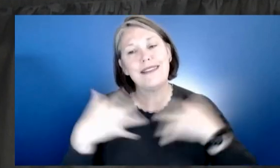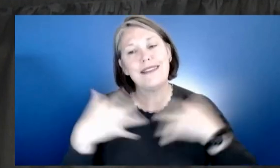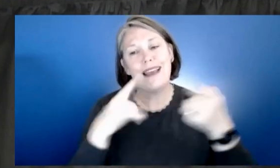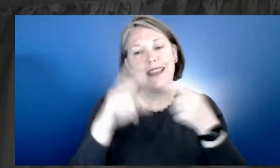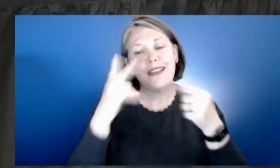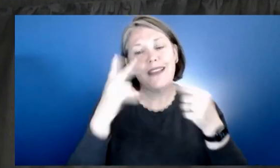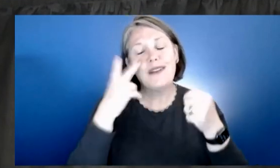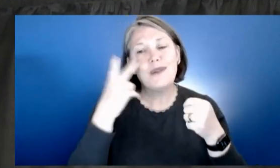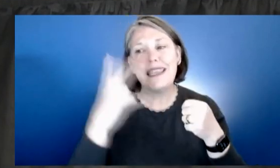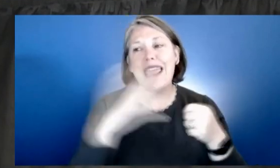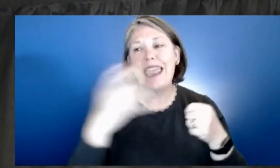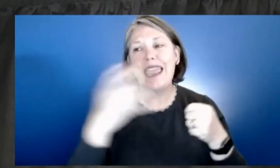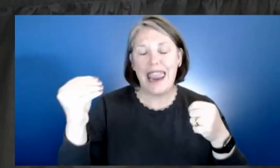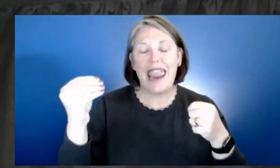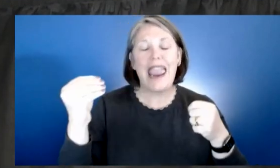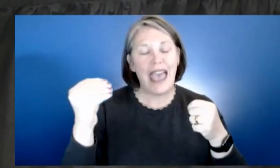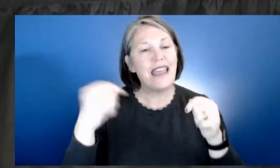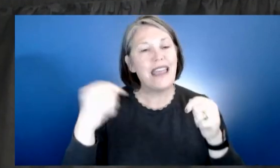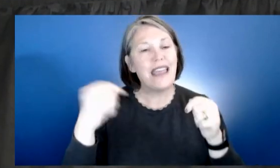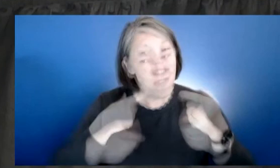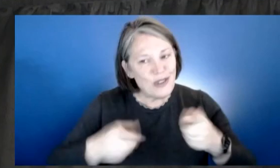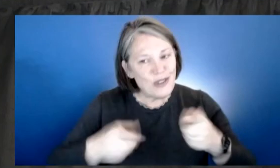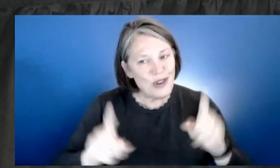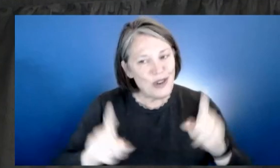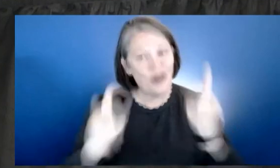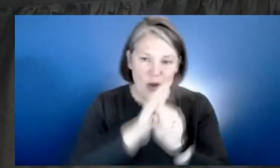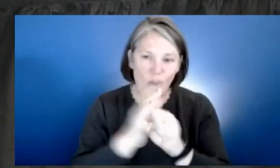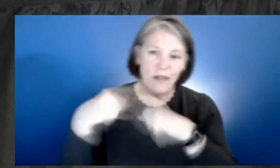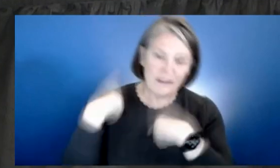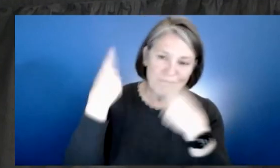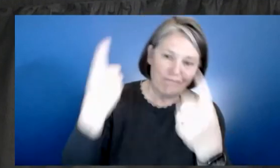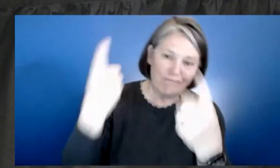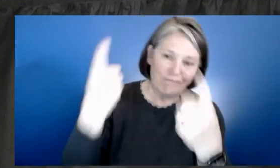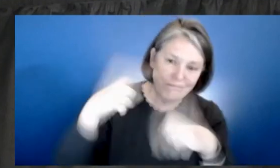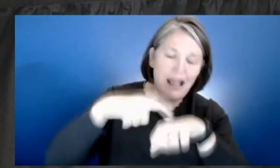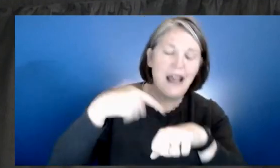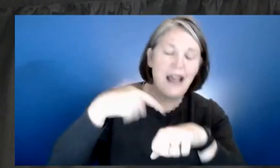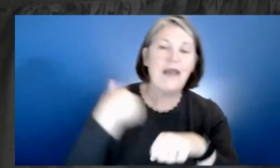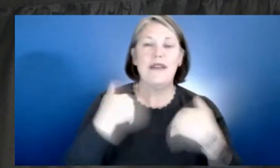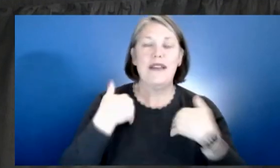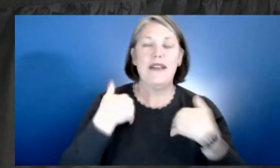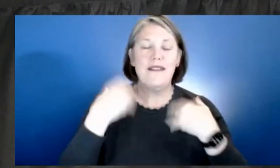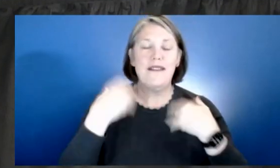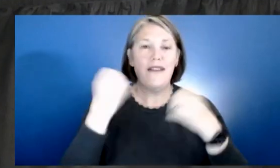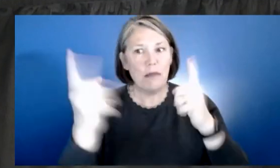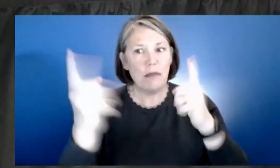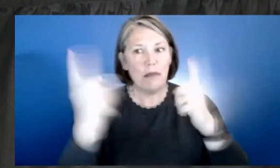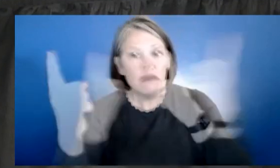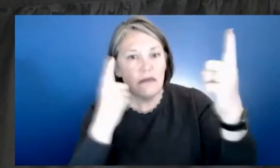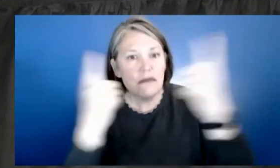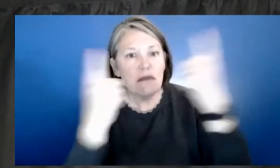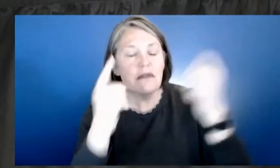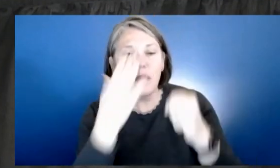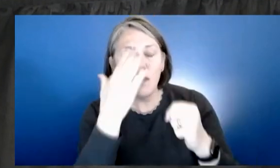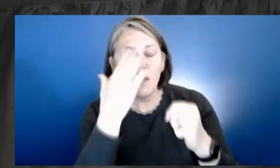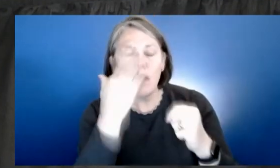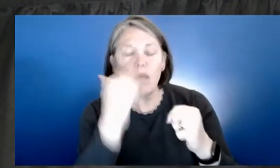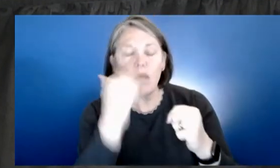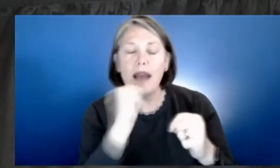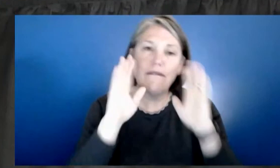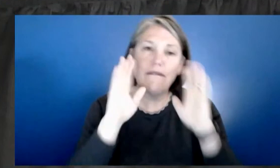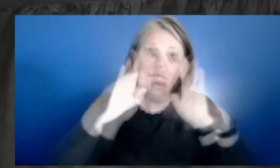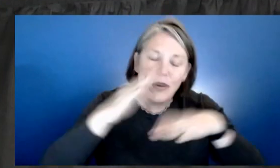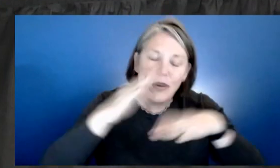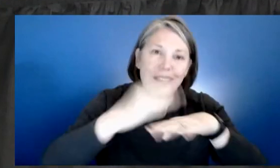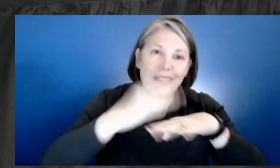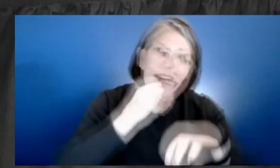just point out that we had, during this whole COVID time, we had a lot of people coming to us. Why aren't we focusing on eating well and, those